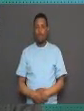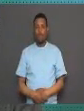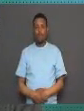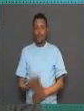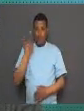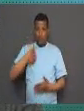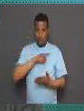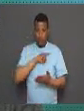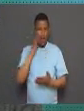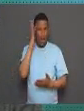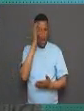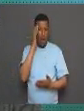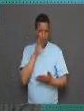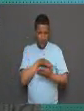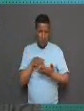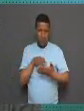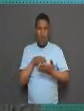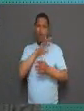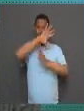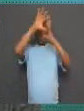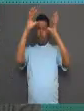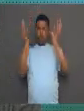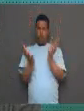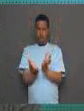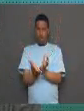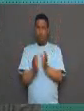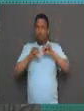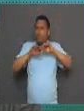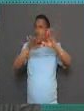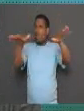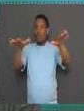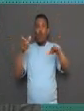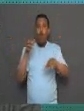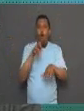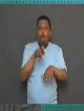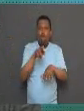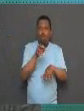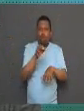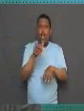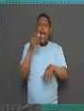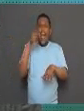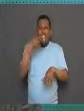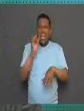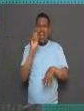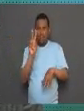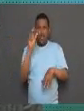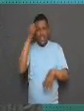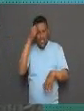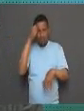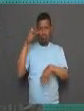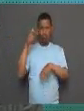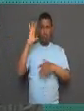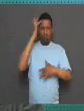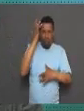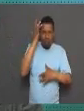We will analyze the global prevalence of HIV/AIDS, reflect upon the disease's